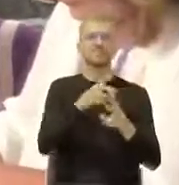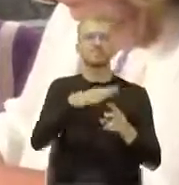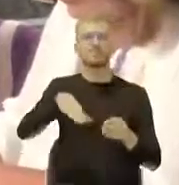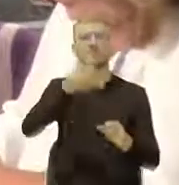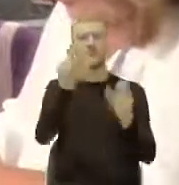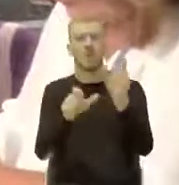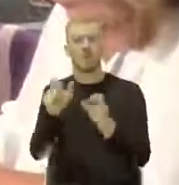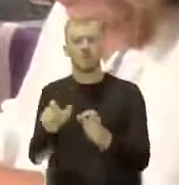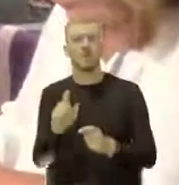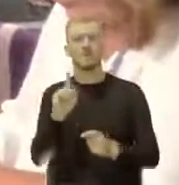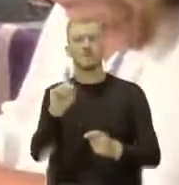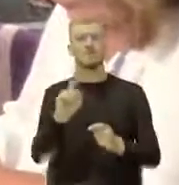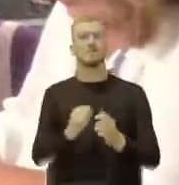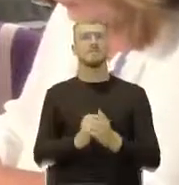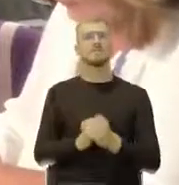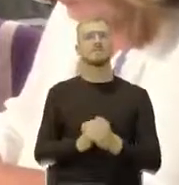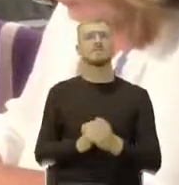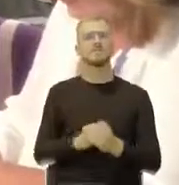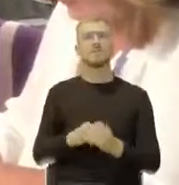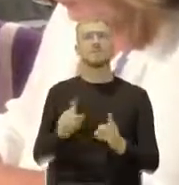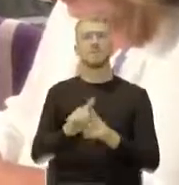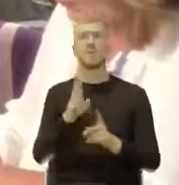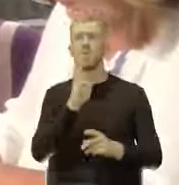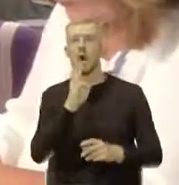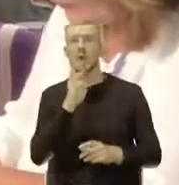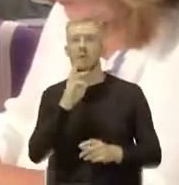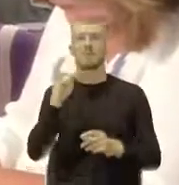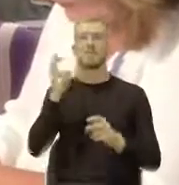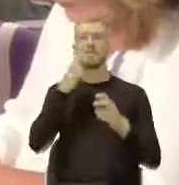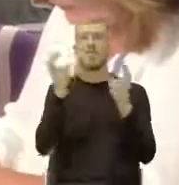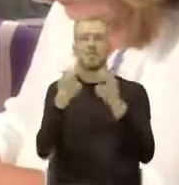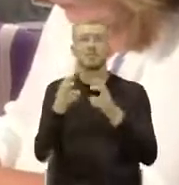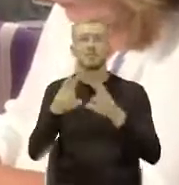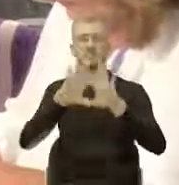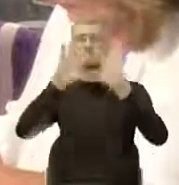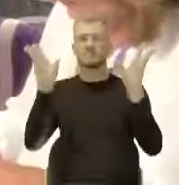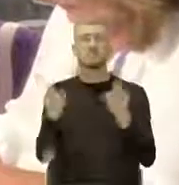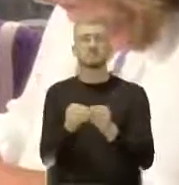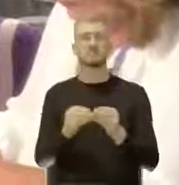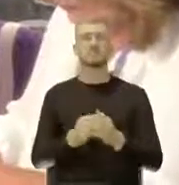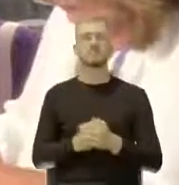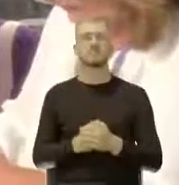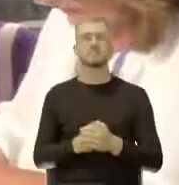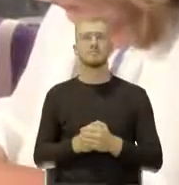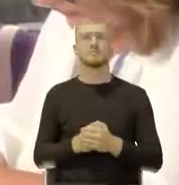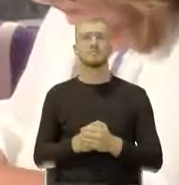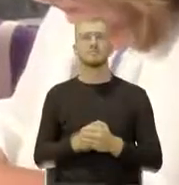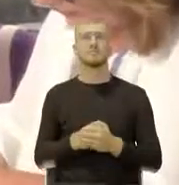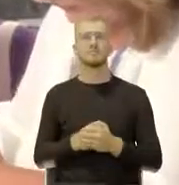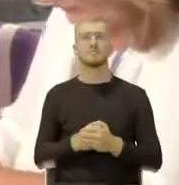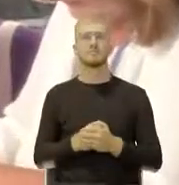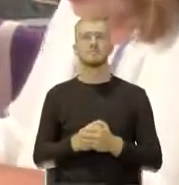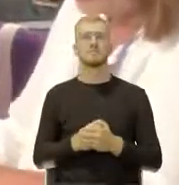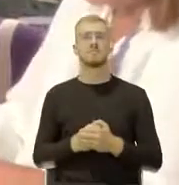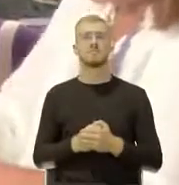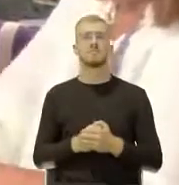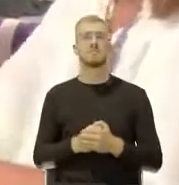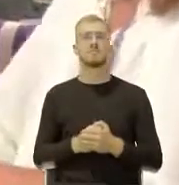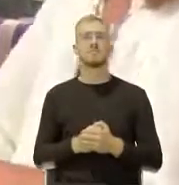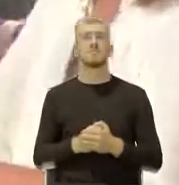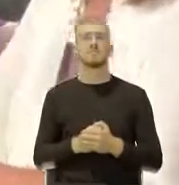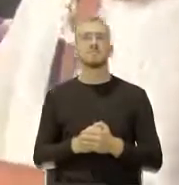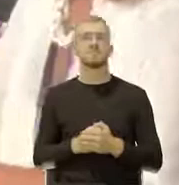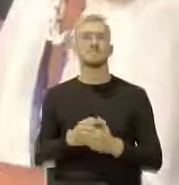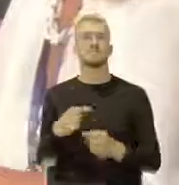should provide. That's what I mean by deepening decentralization in our countries, in our local governments,